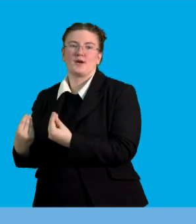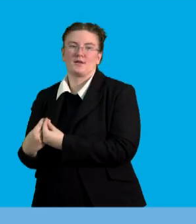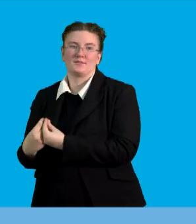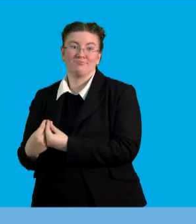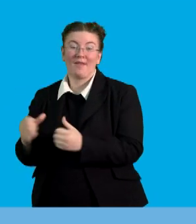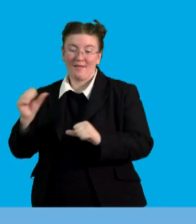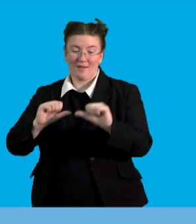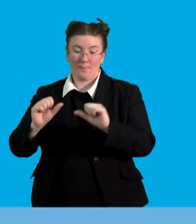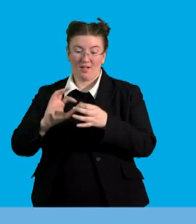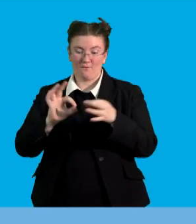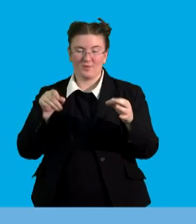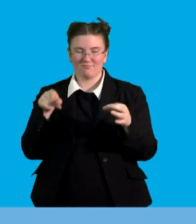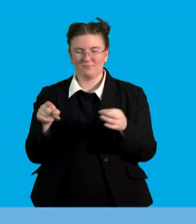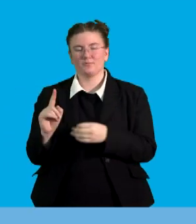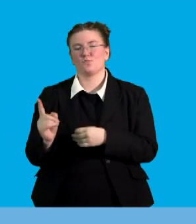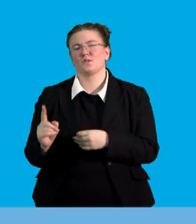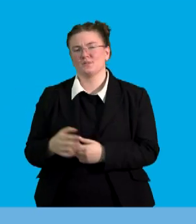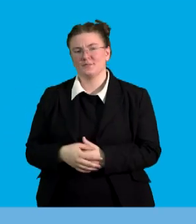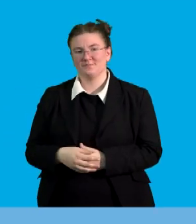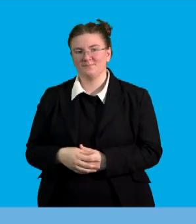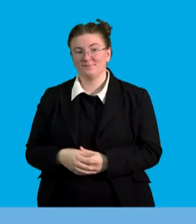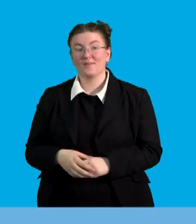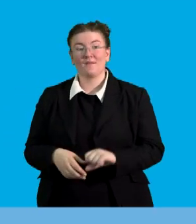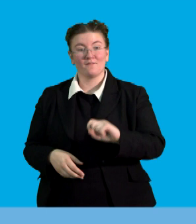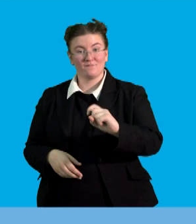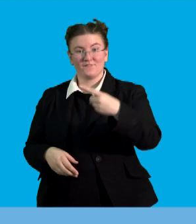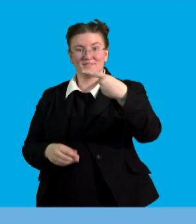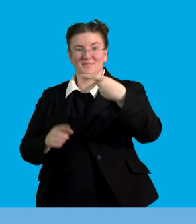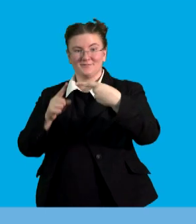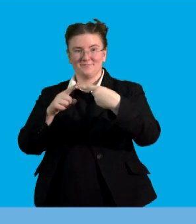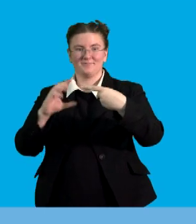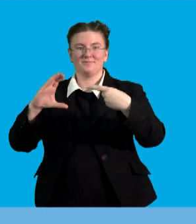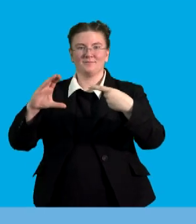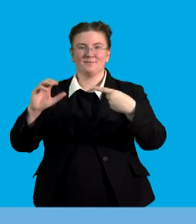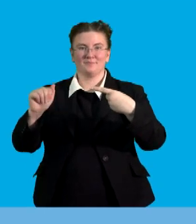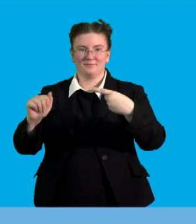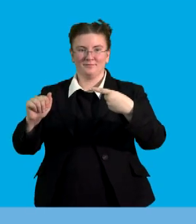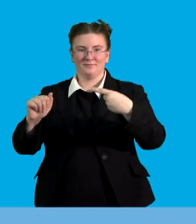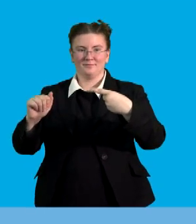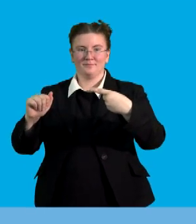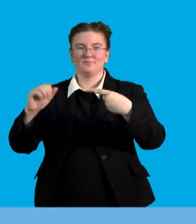their chemical formulas? We have the first one, which is going to be